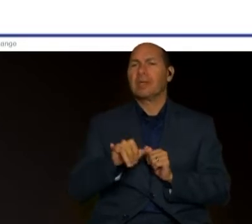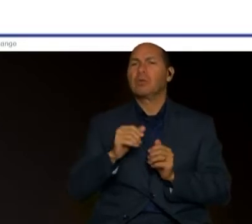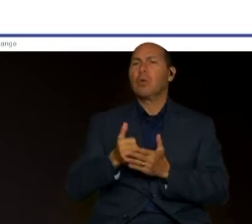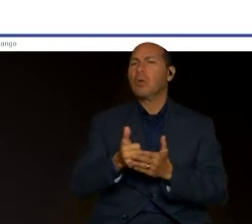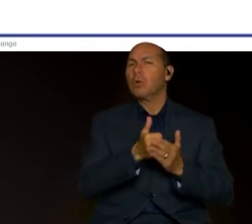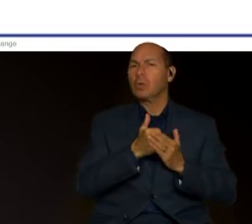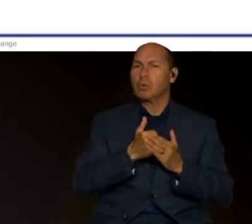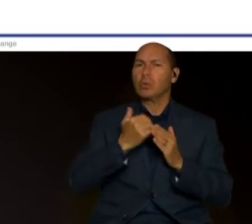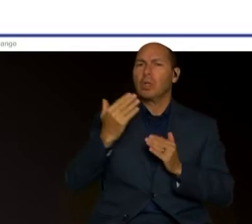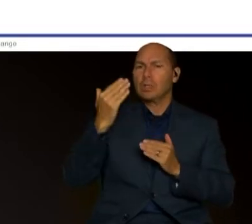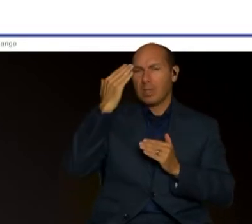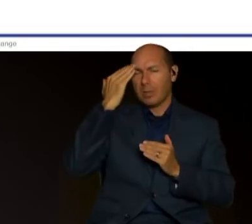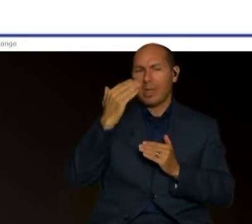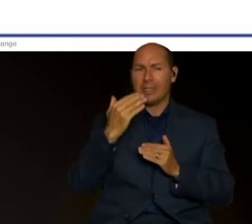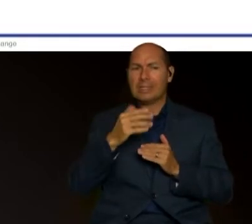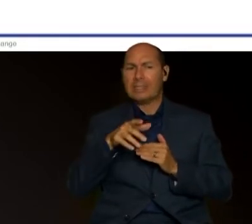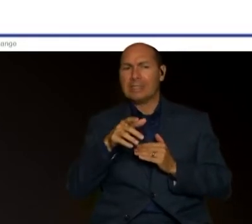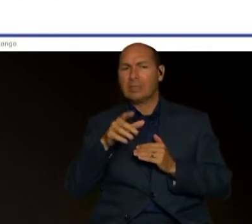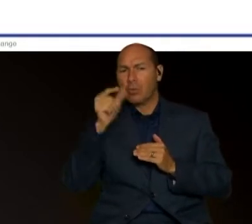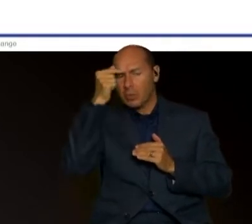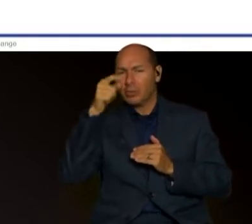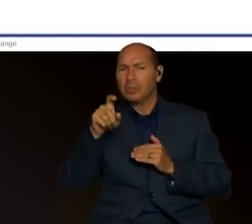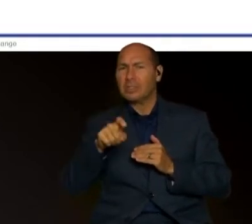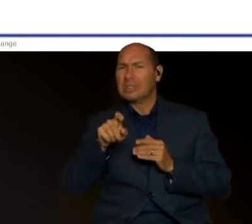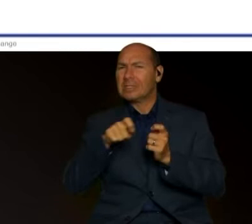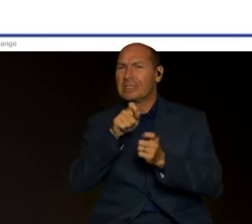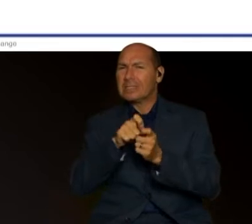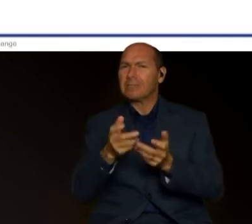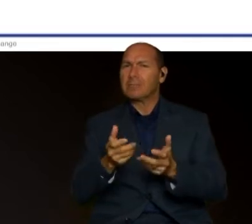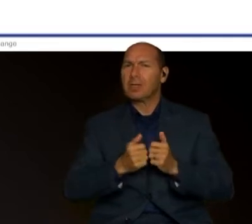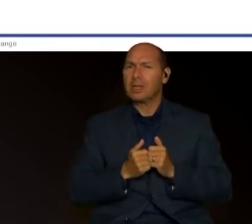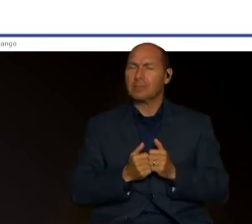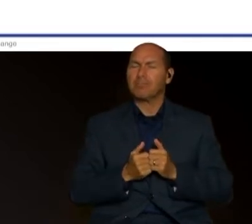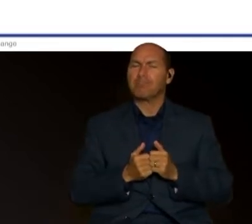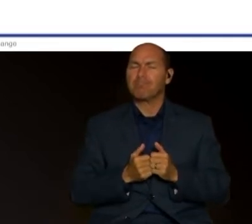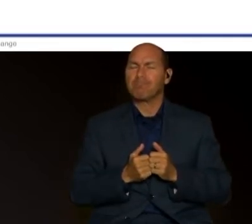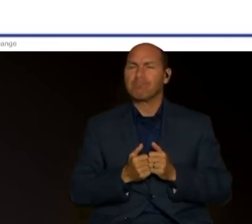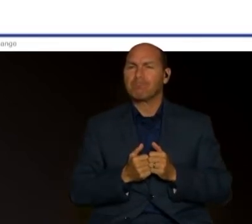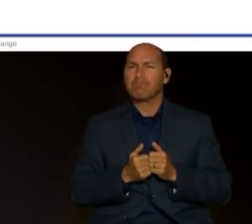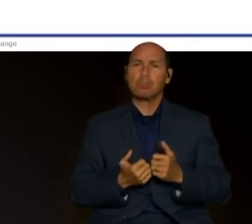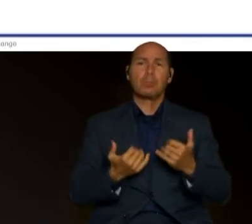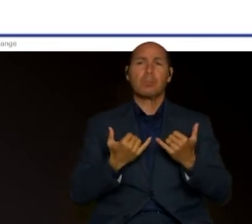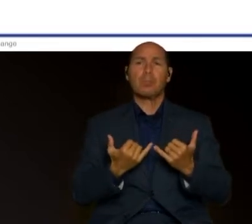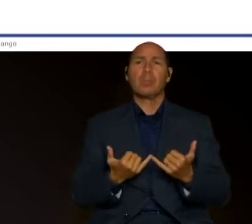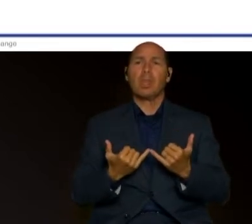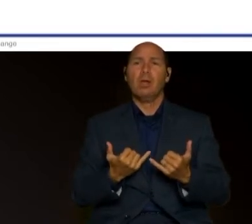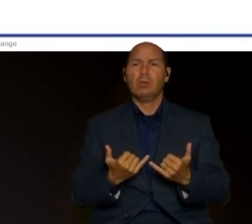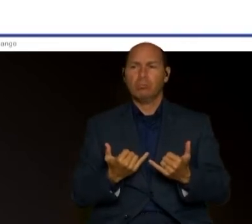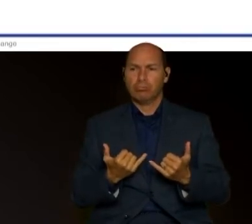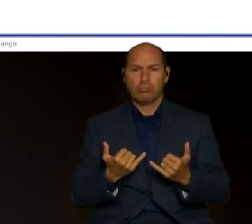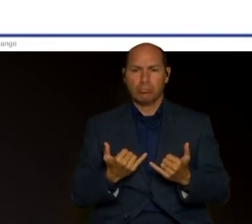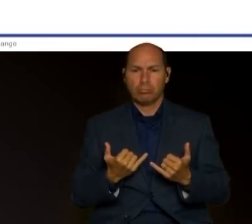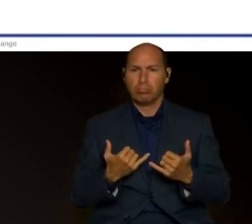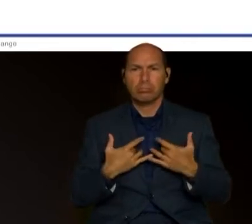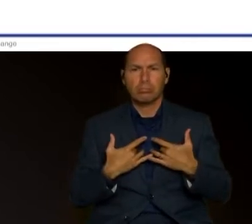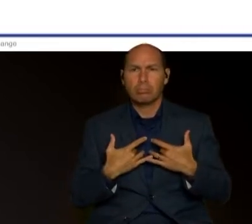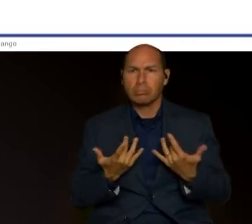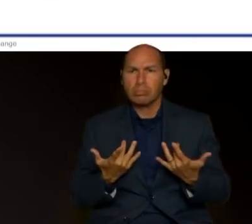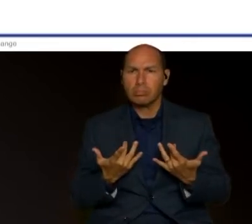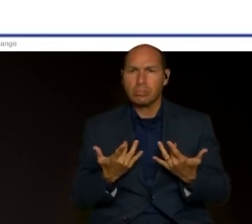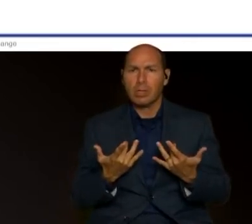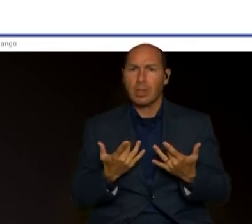correct model we need for the rest of the government. Where are we in this reform?